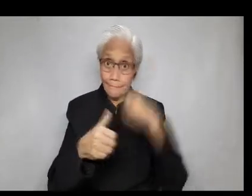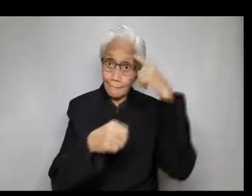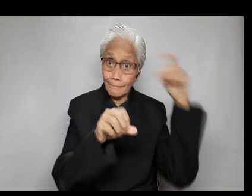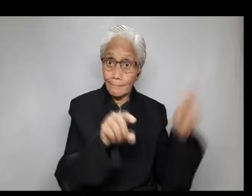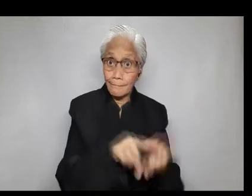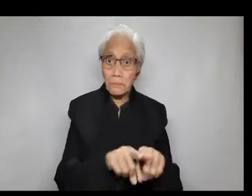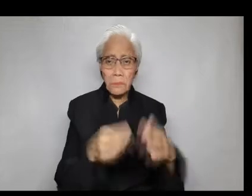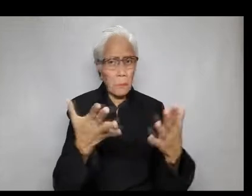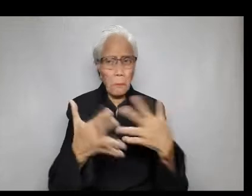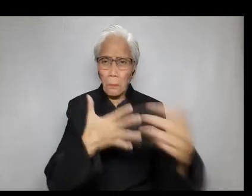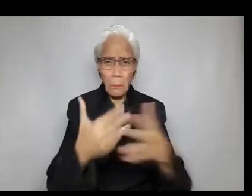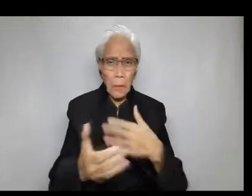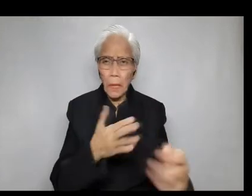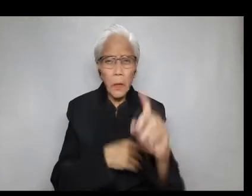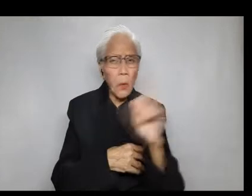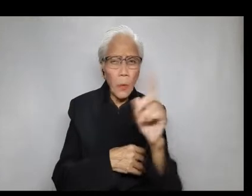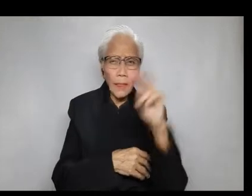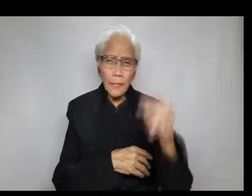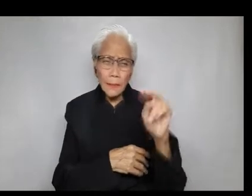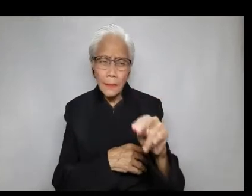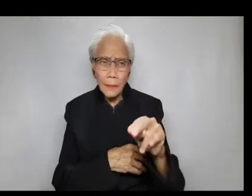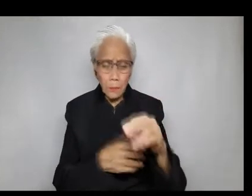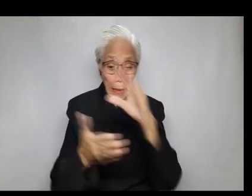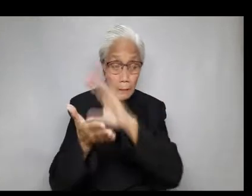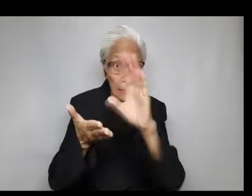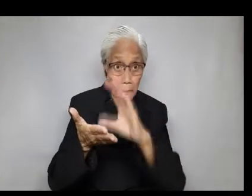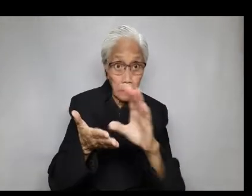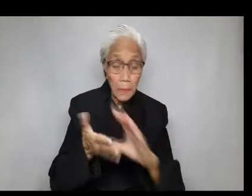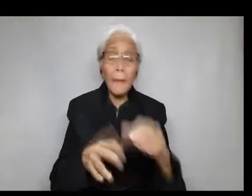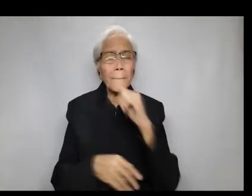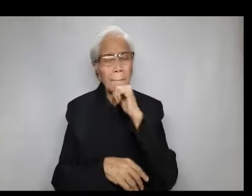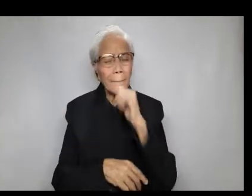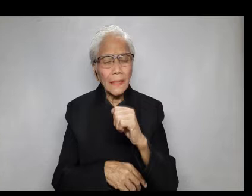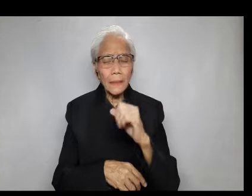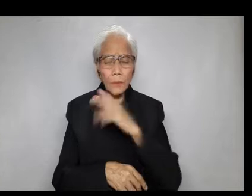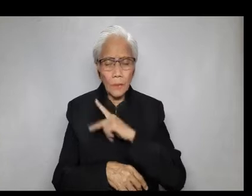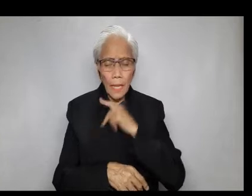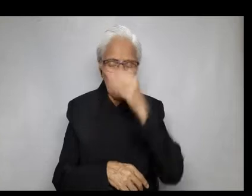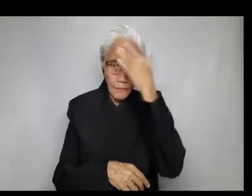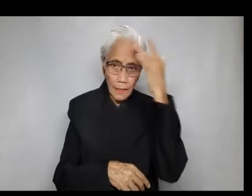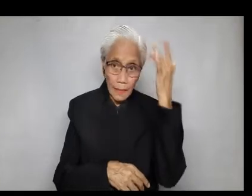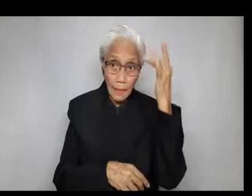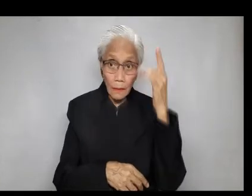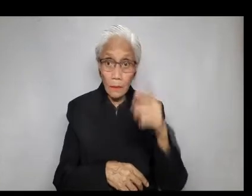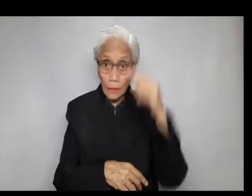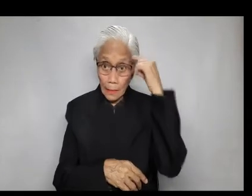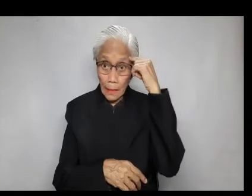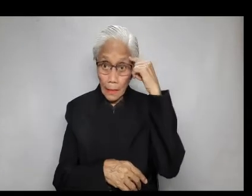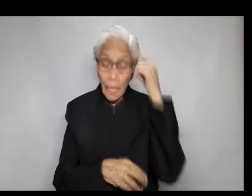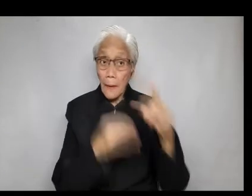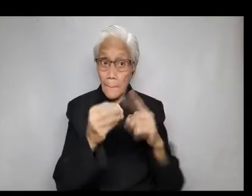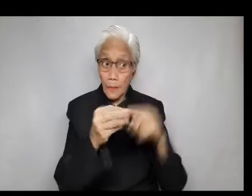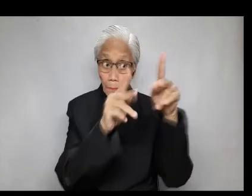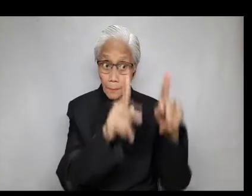Third, affirm. Even as you think of what needs to be criticized, please do not forget to think of